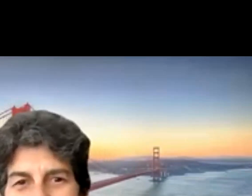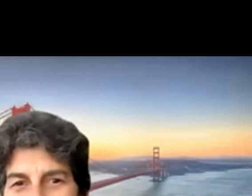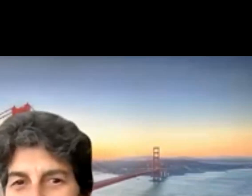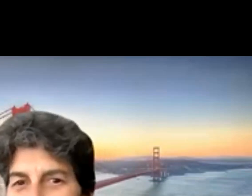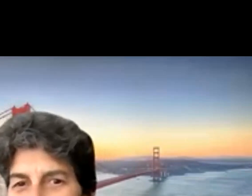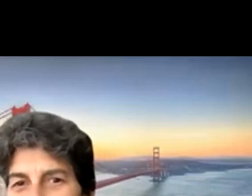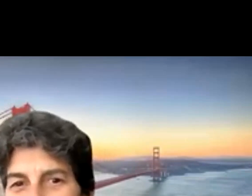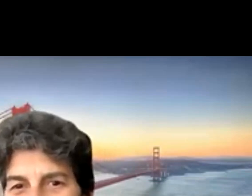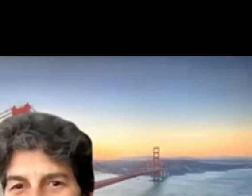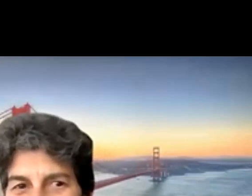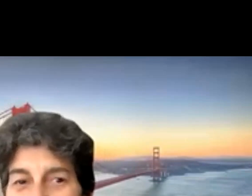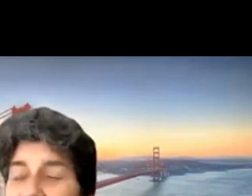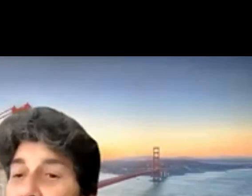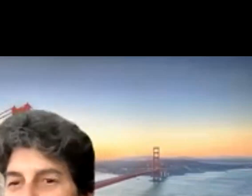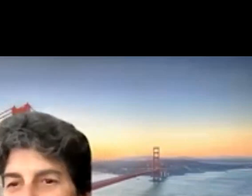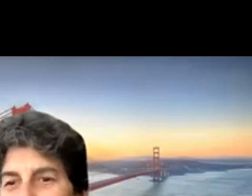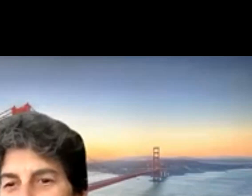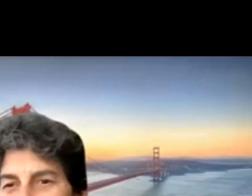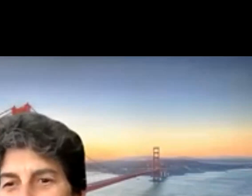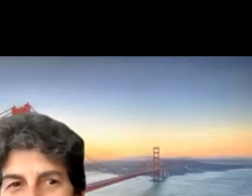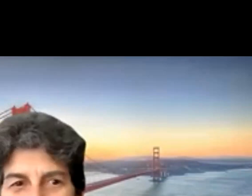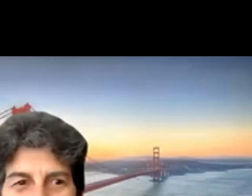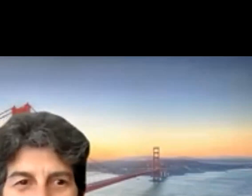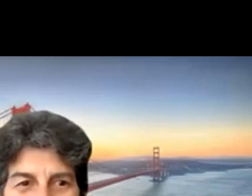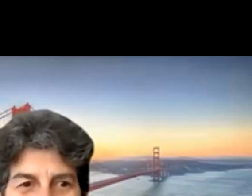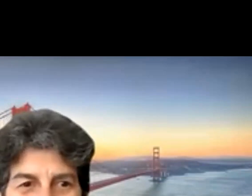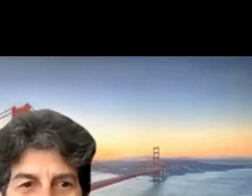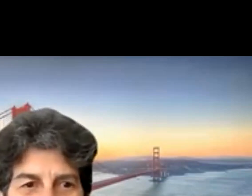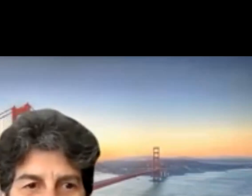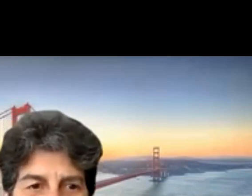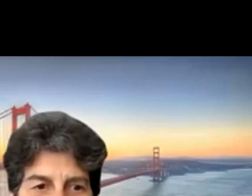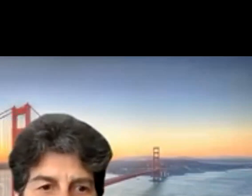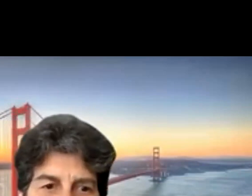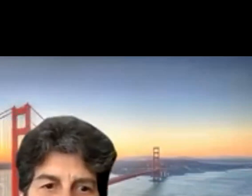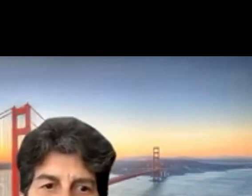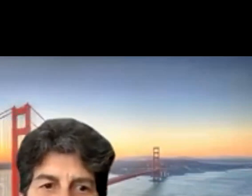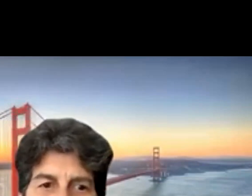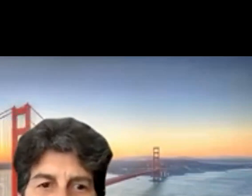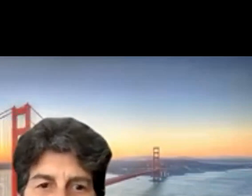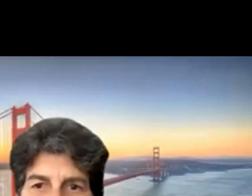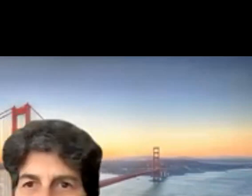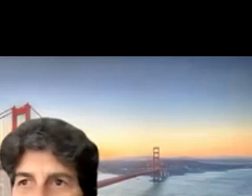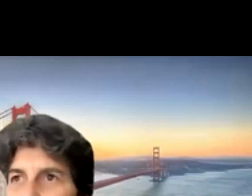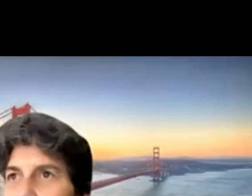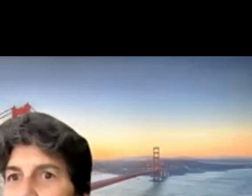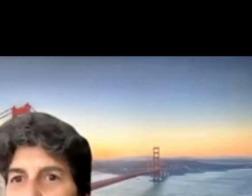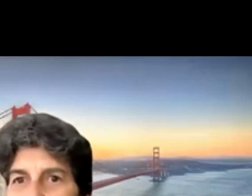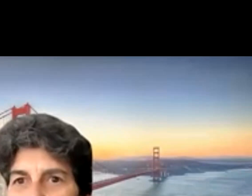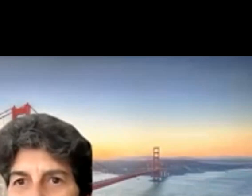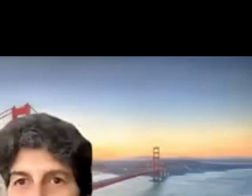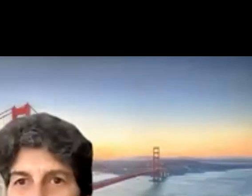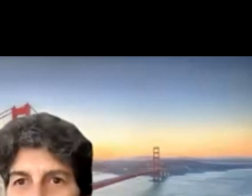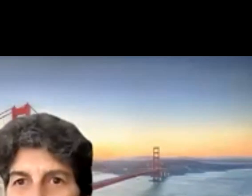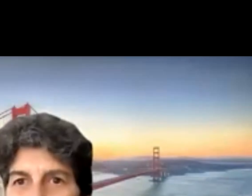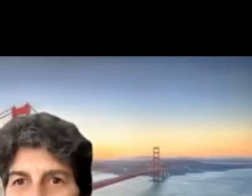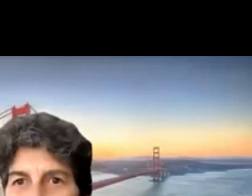fill. And as Secretary Gali said, we have a lot of work to do. I want to just very